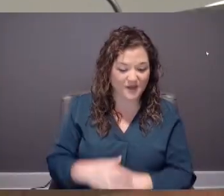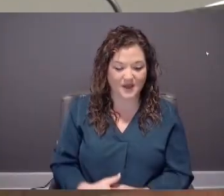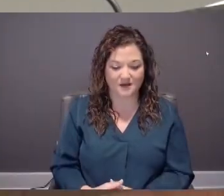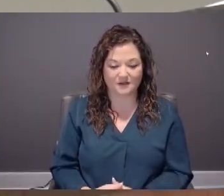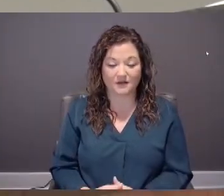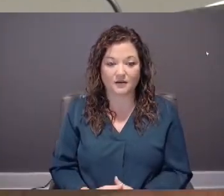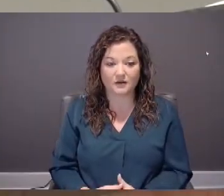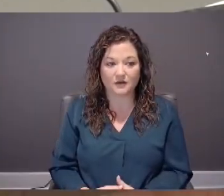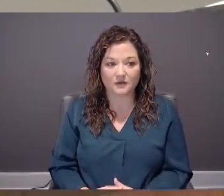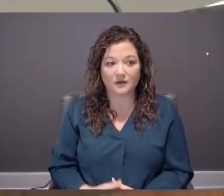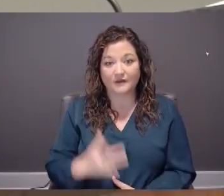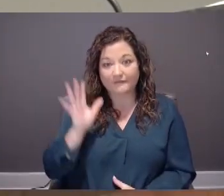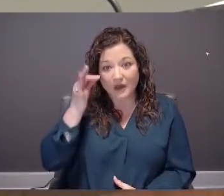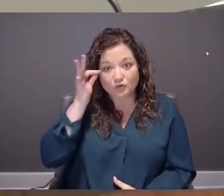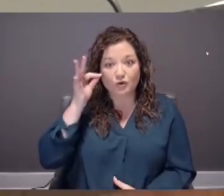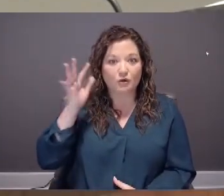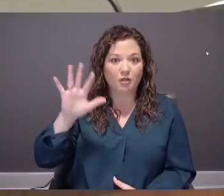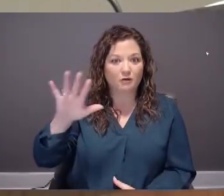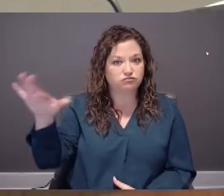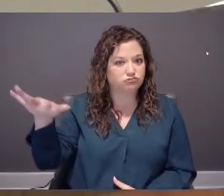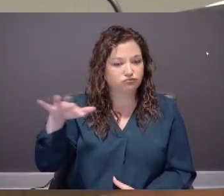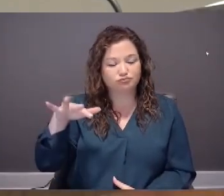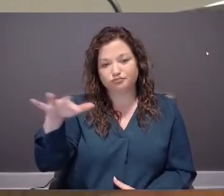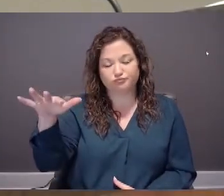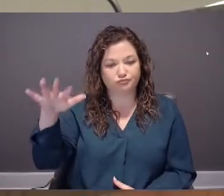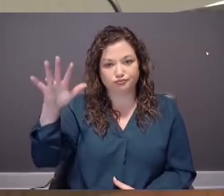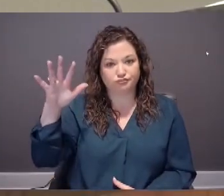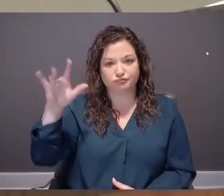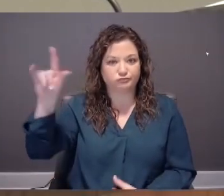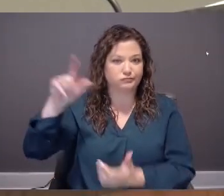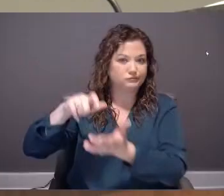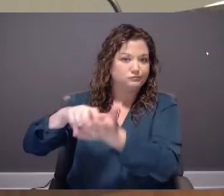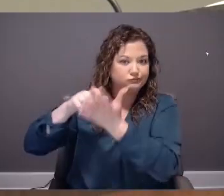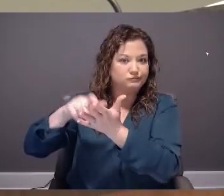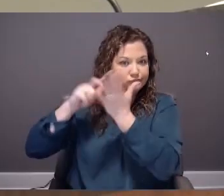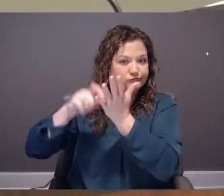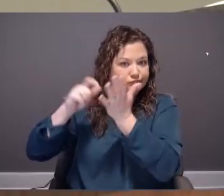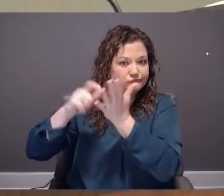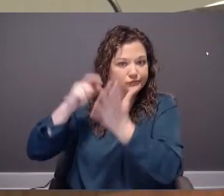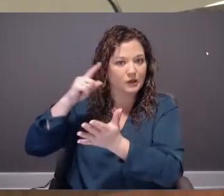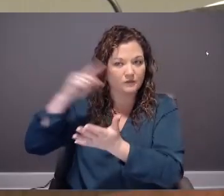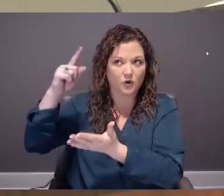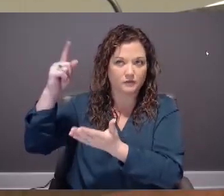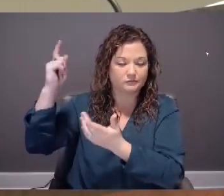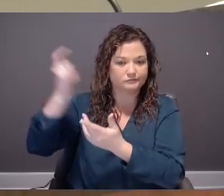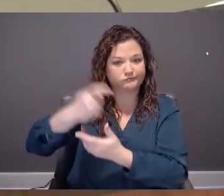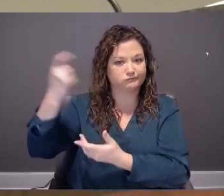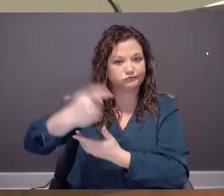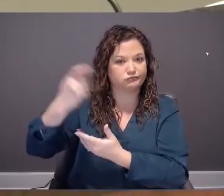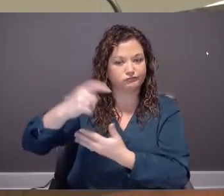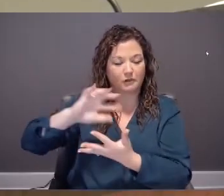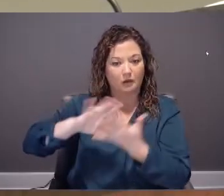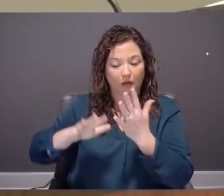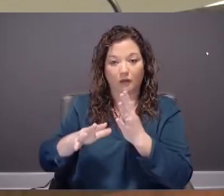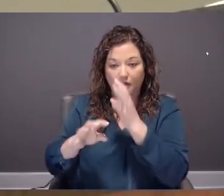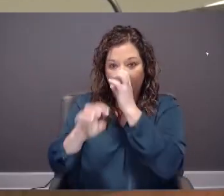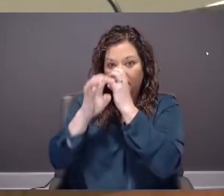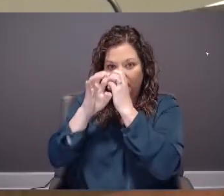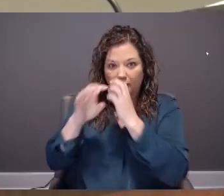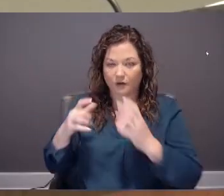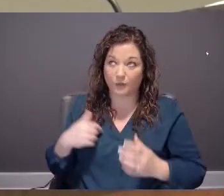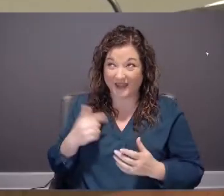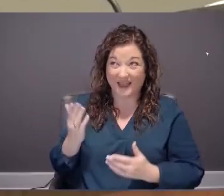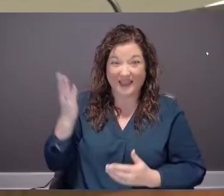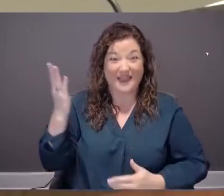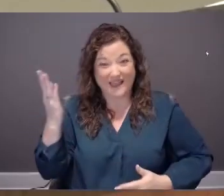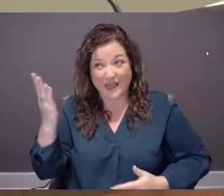As the federal government has all of their mandates to distribute all of this funding, and you know, we put out for it and find the best use